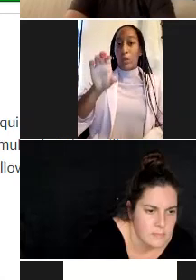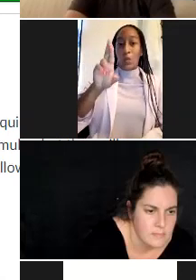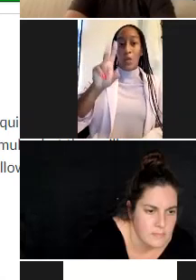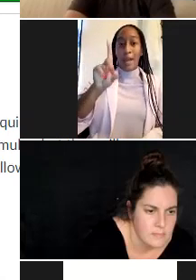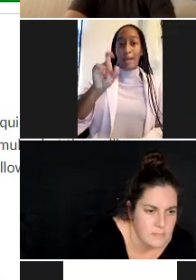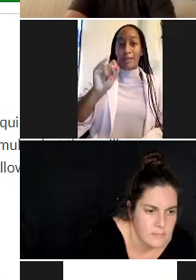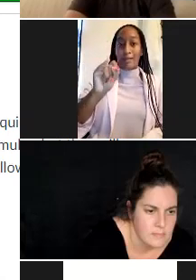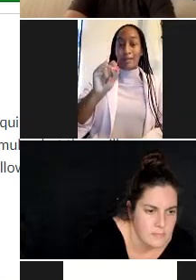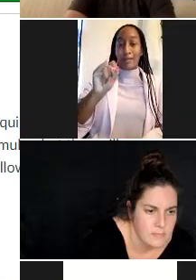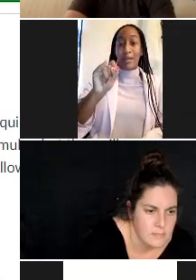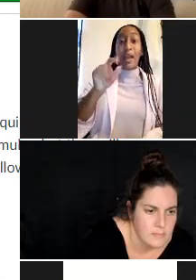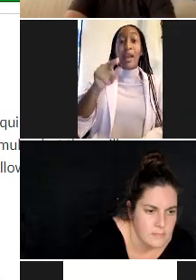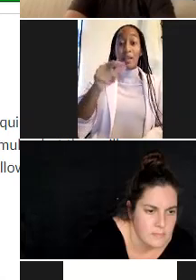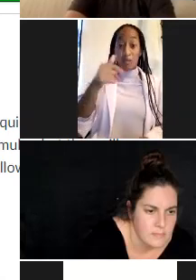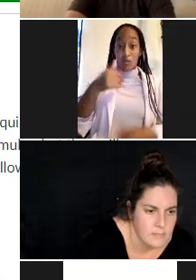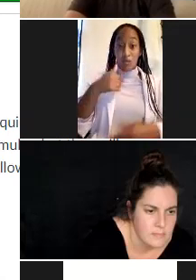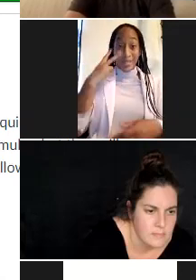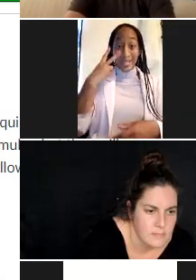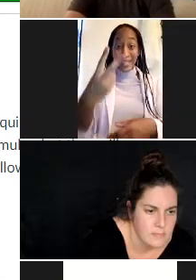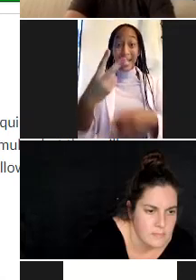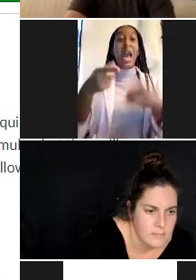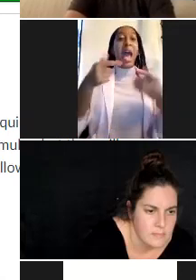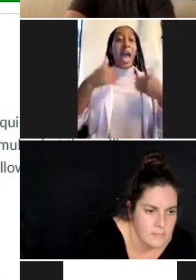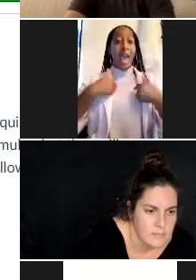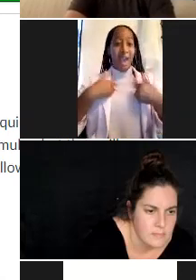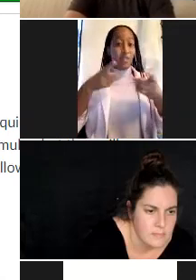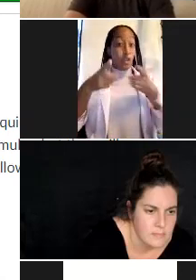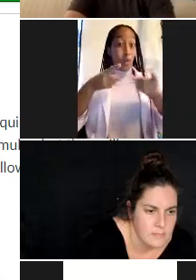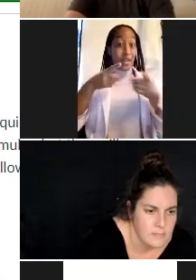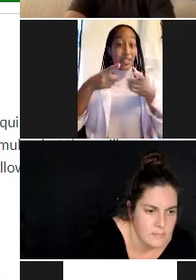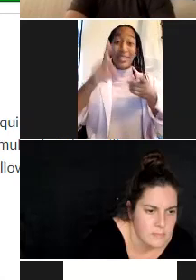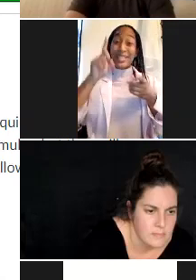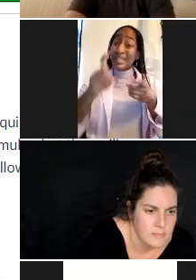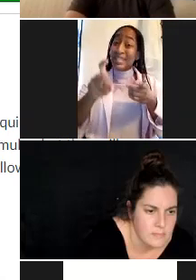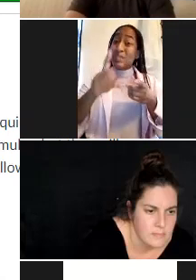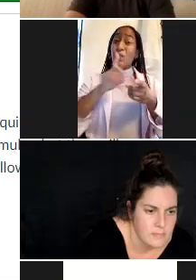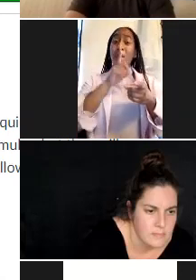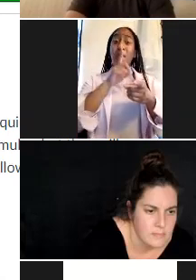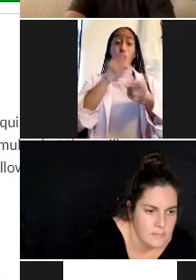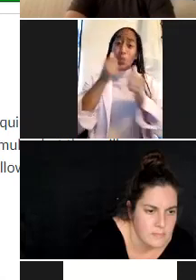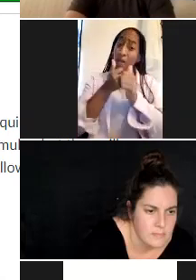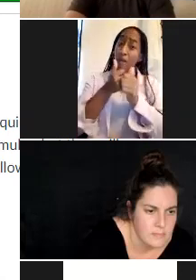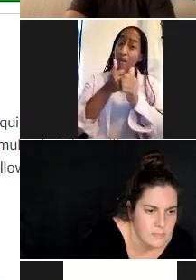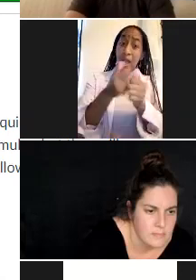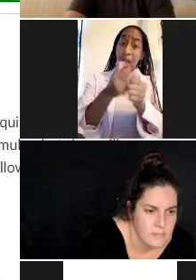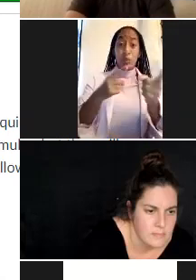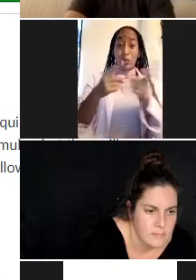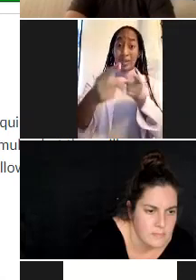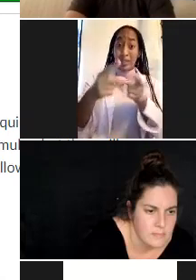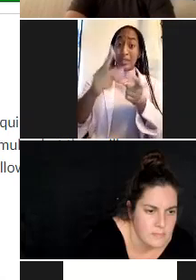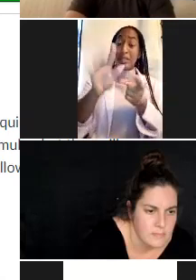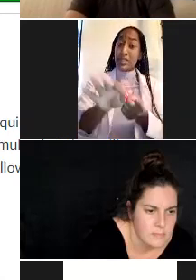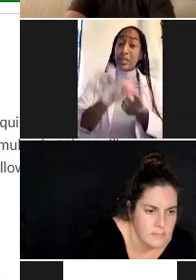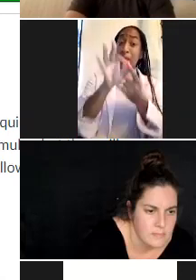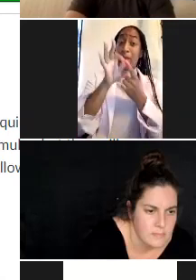the problem or with that question. And so you need to make sure that you follow any specific instructions that are given with a